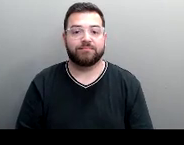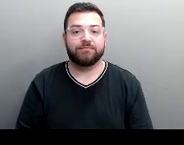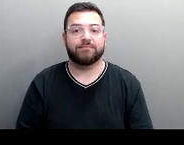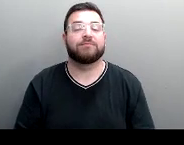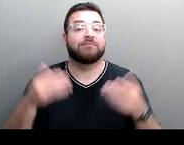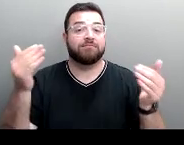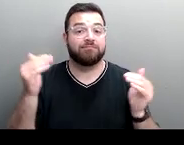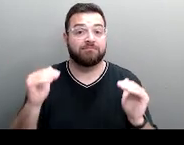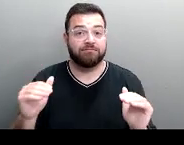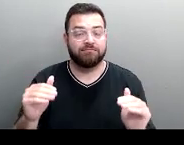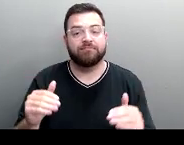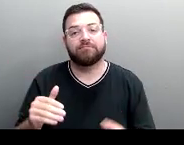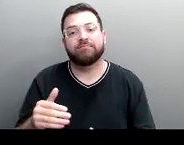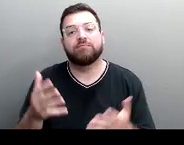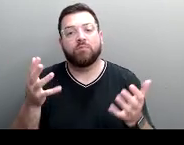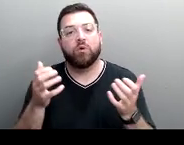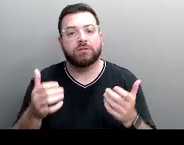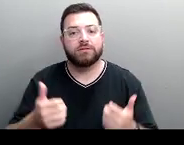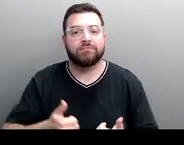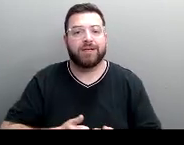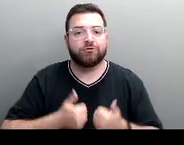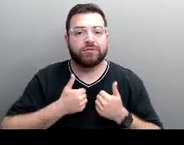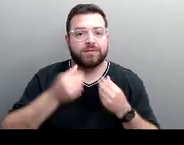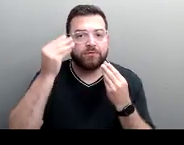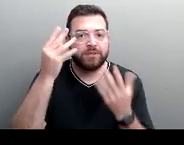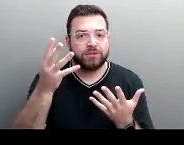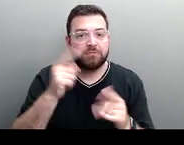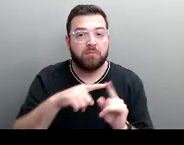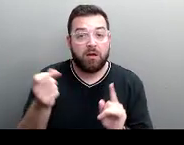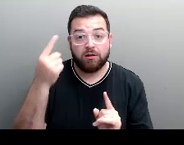The next section asks for your address information. However, this is optional.